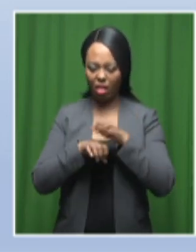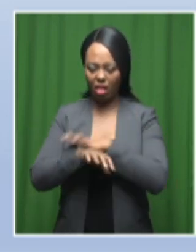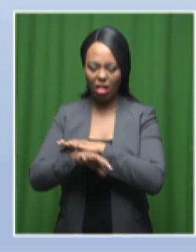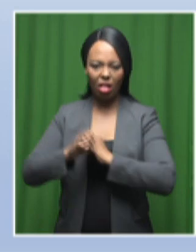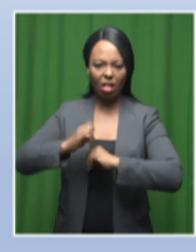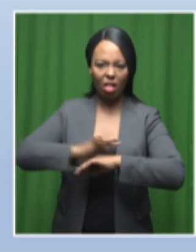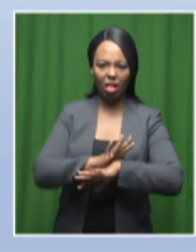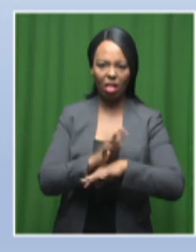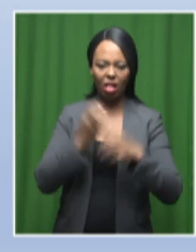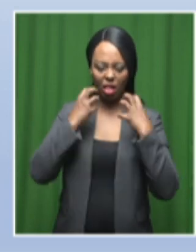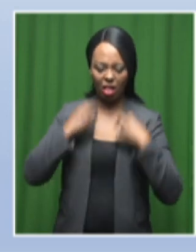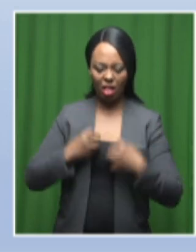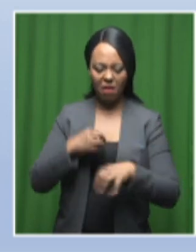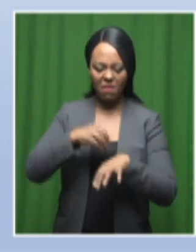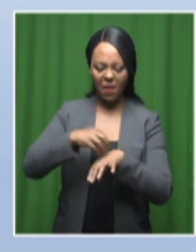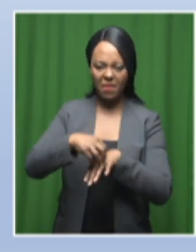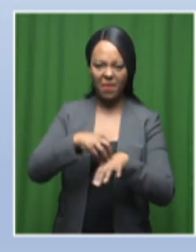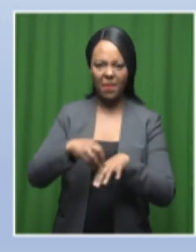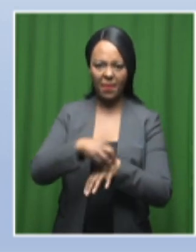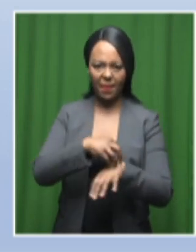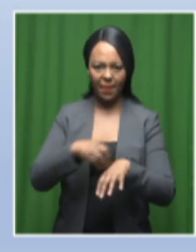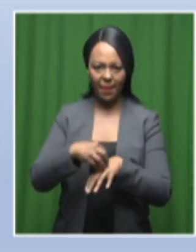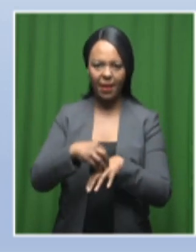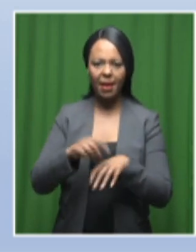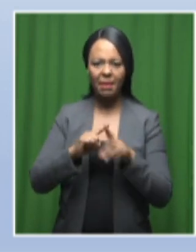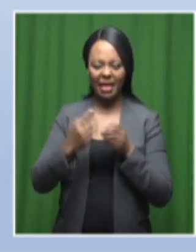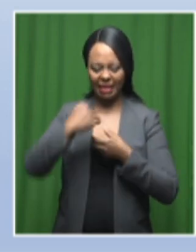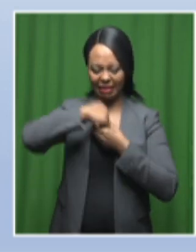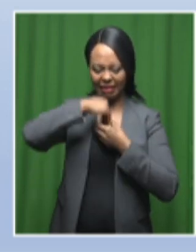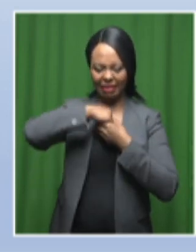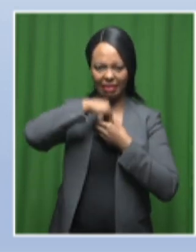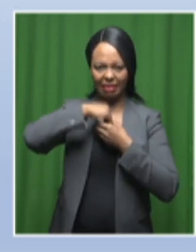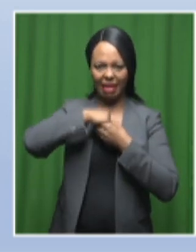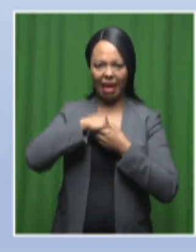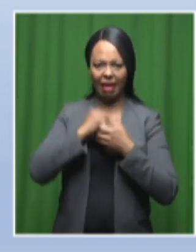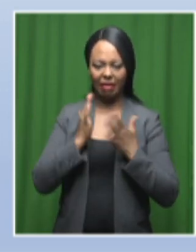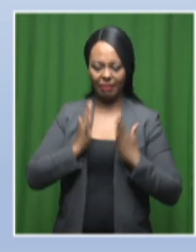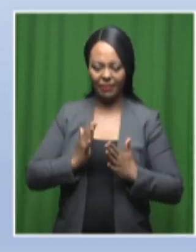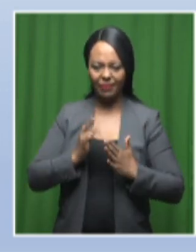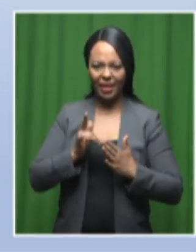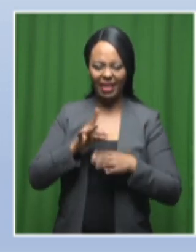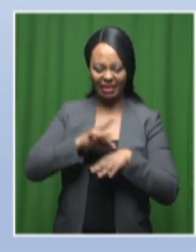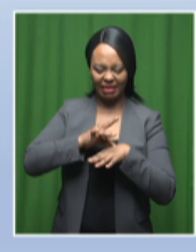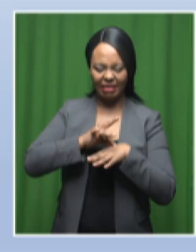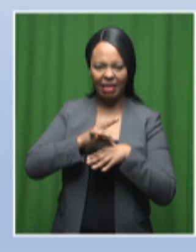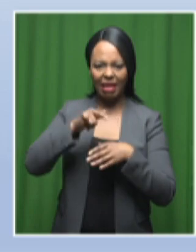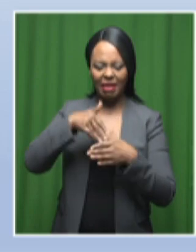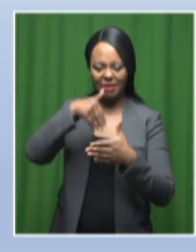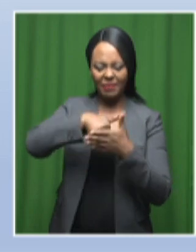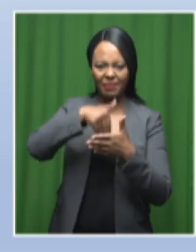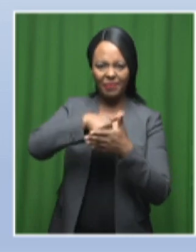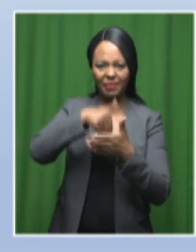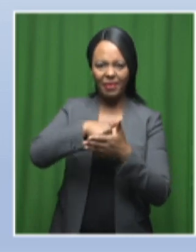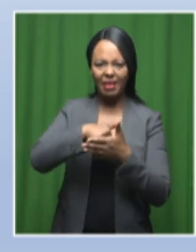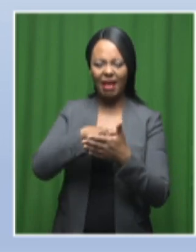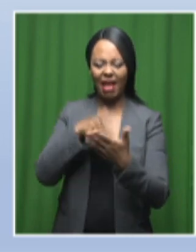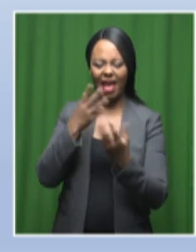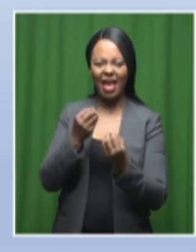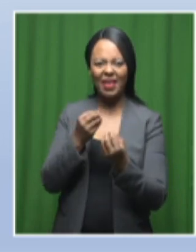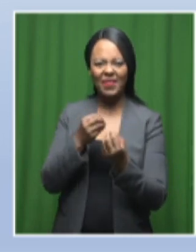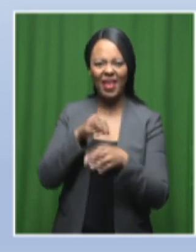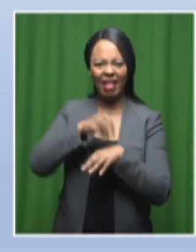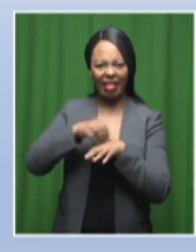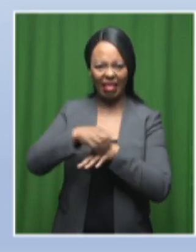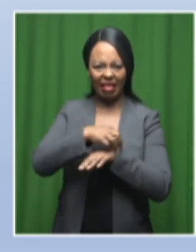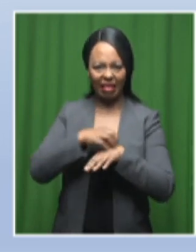skin, but more so if we look inside atopic dermatitis is this multidimensional burden that you mentioned. So